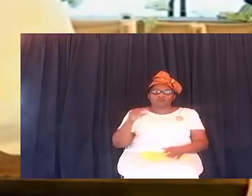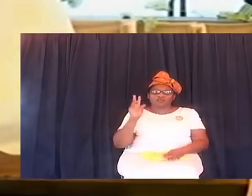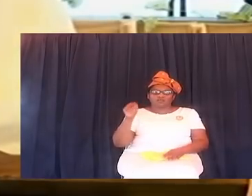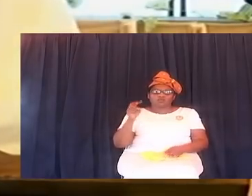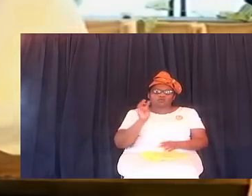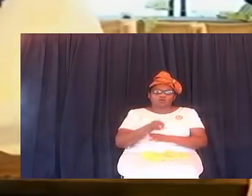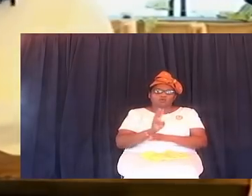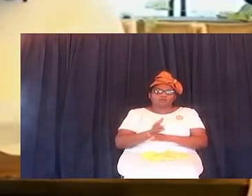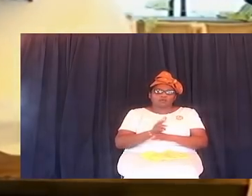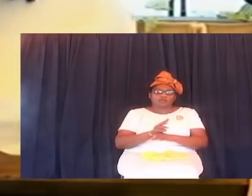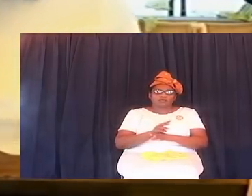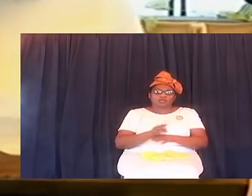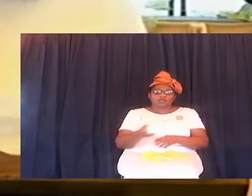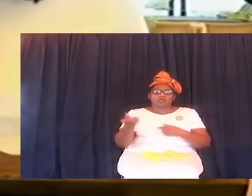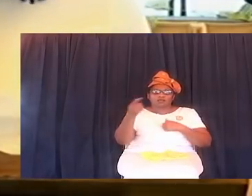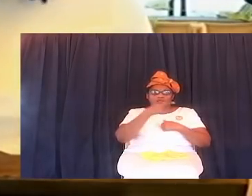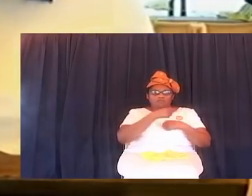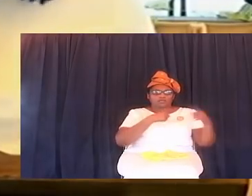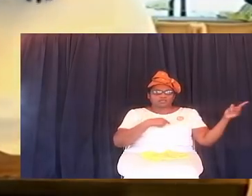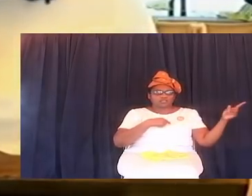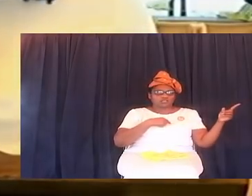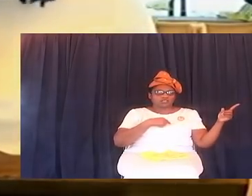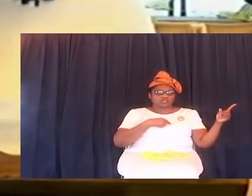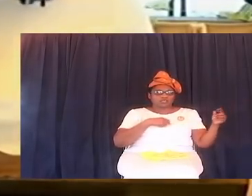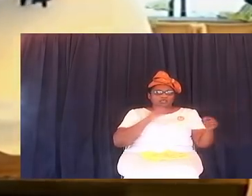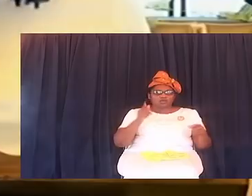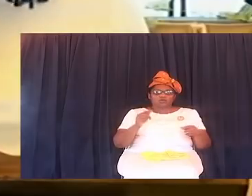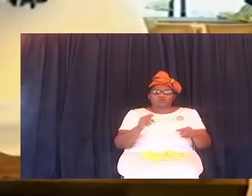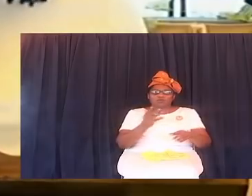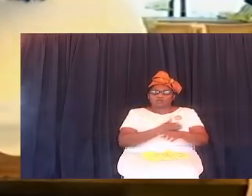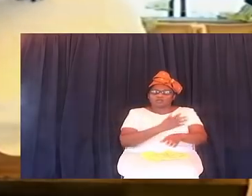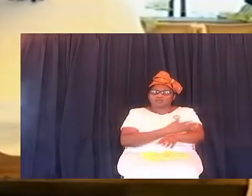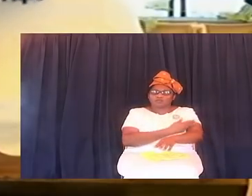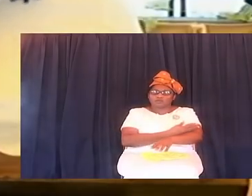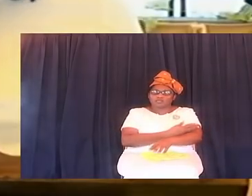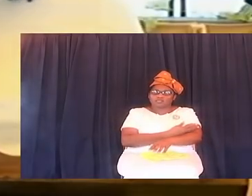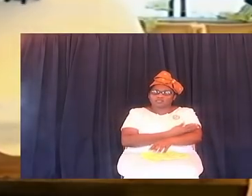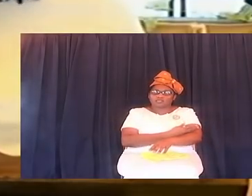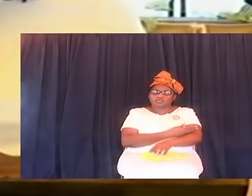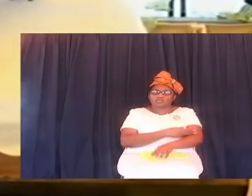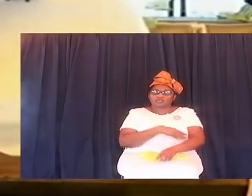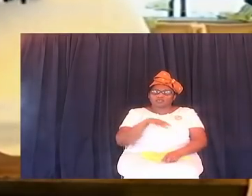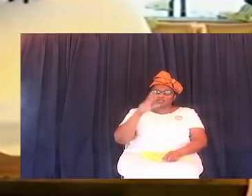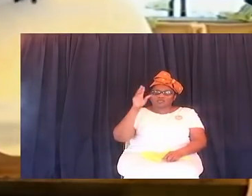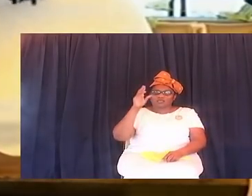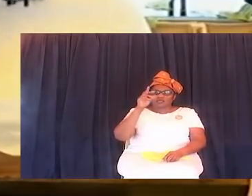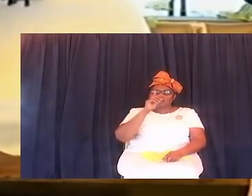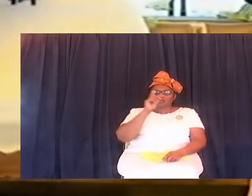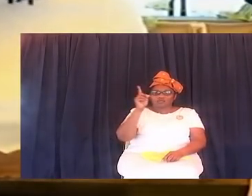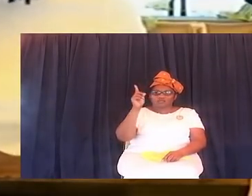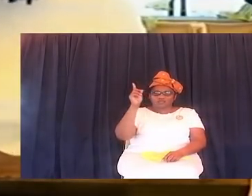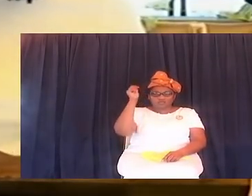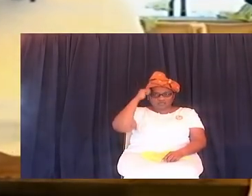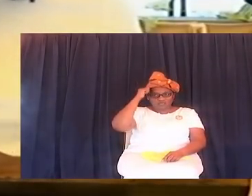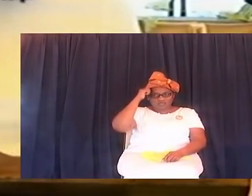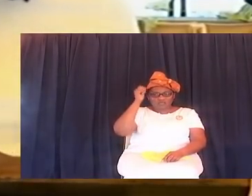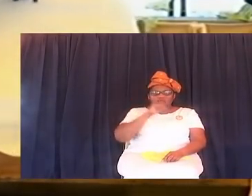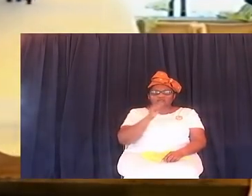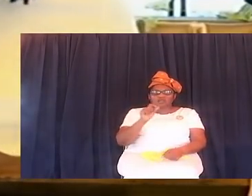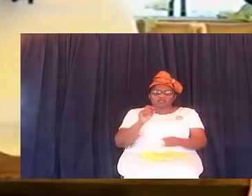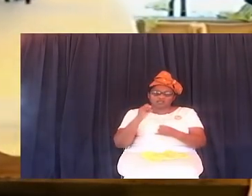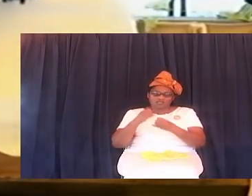shall prosper. Deuteronomy 28 verse 13, I am the head and not the tail.